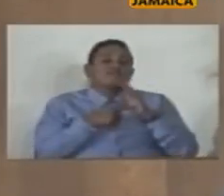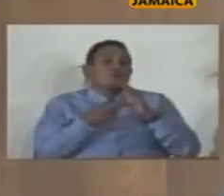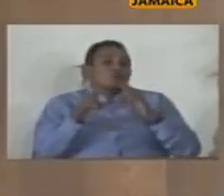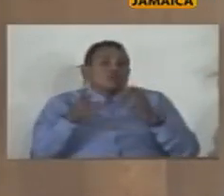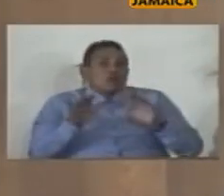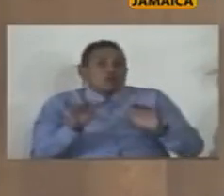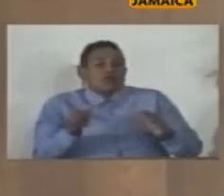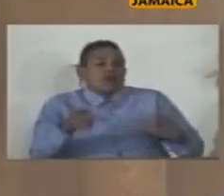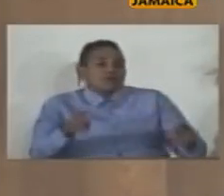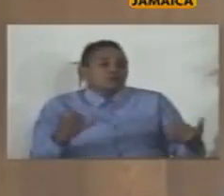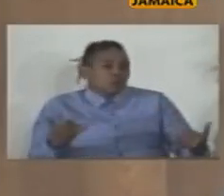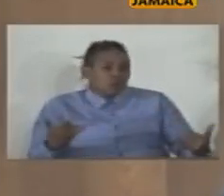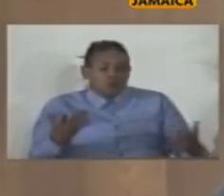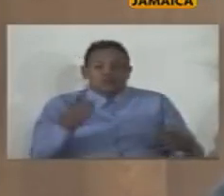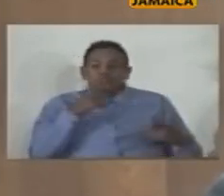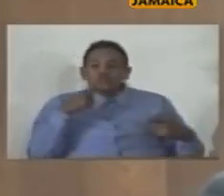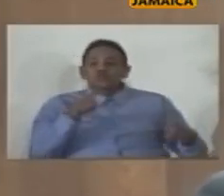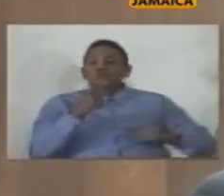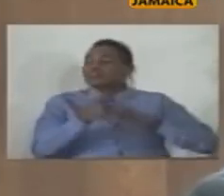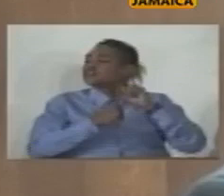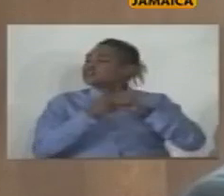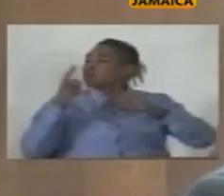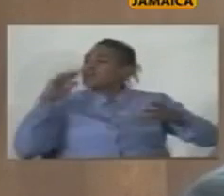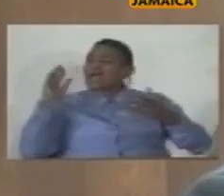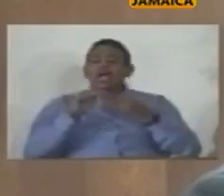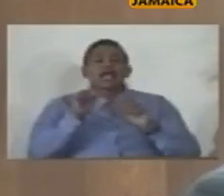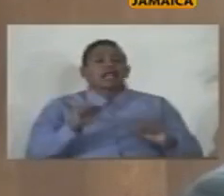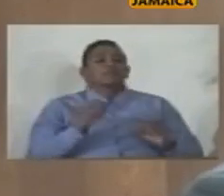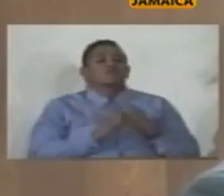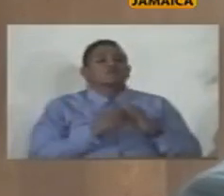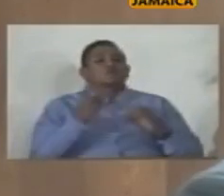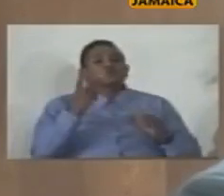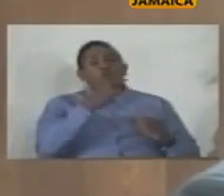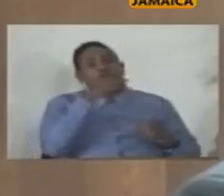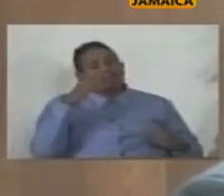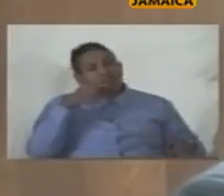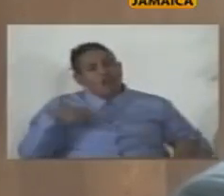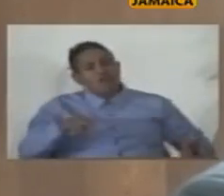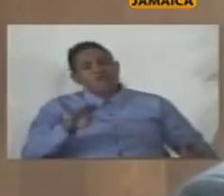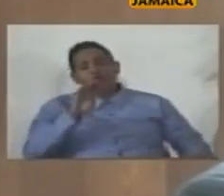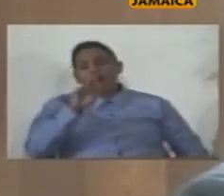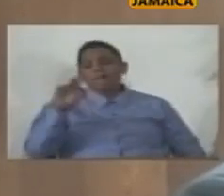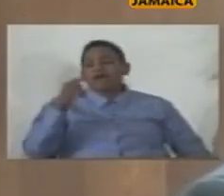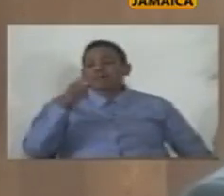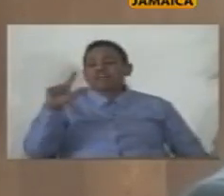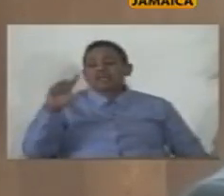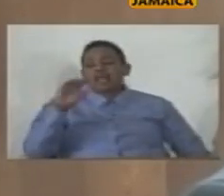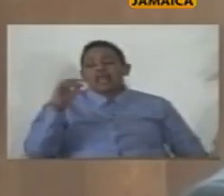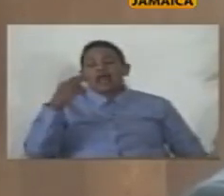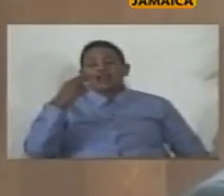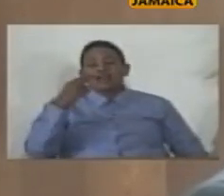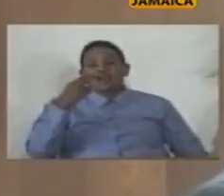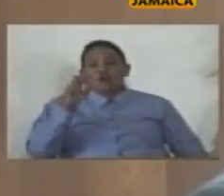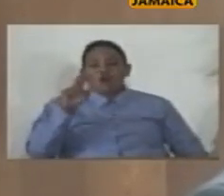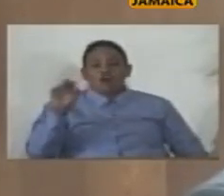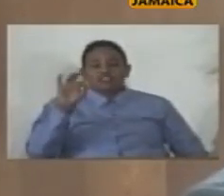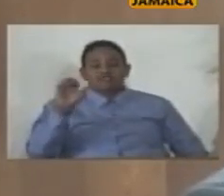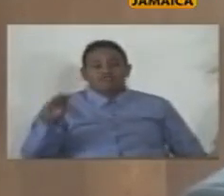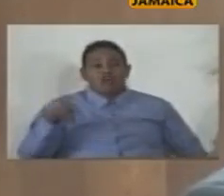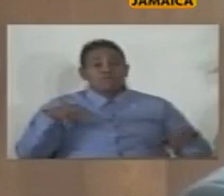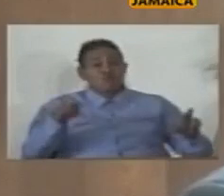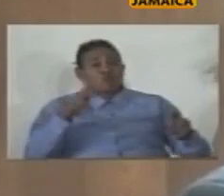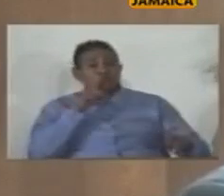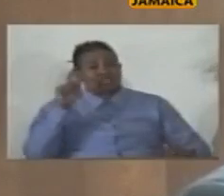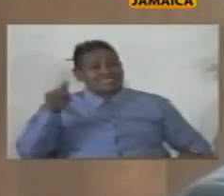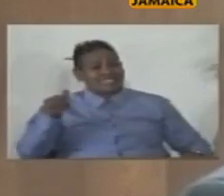time. During the year, I was able to repair 2 farm roads. The Berry Hill and the Horse Pass farm roads, which were well